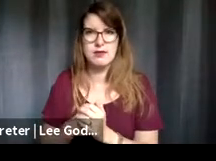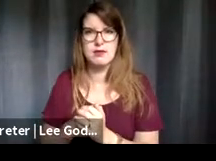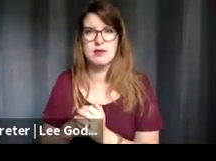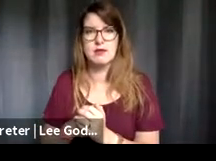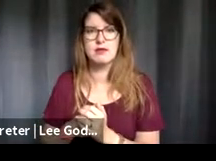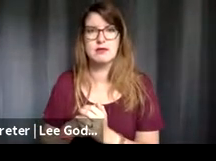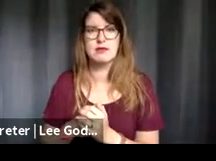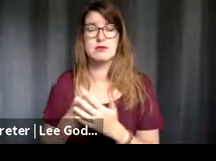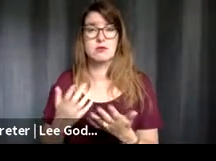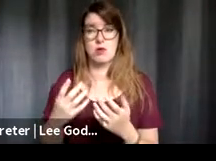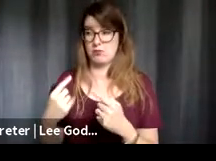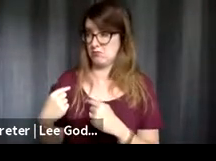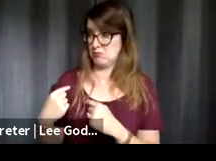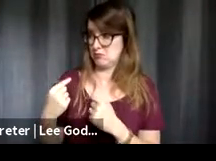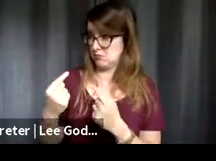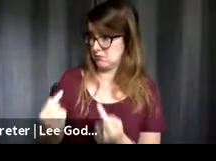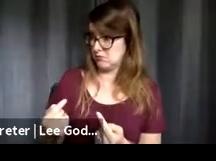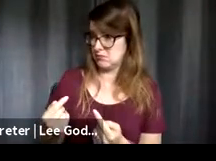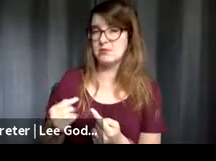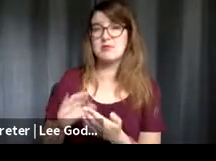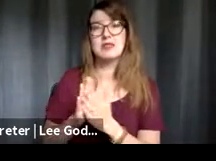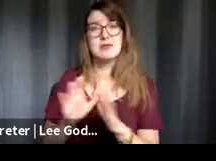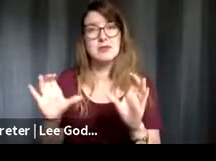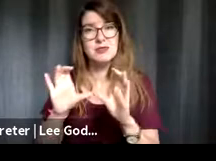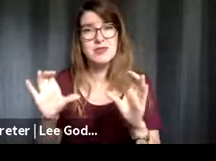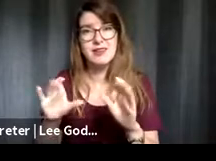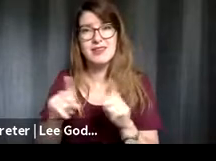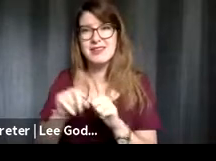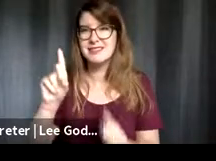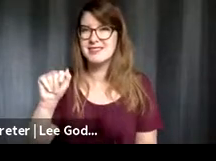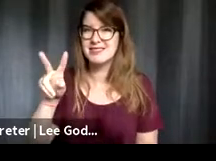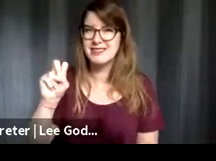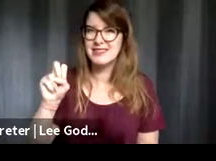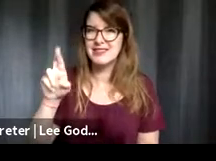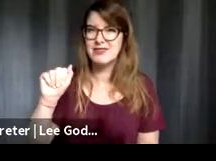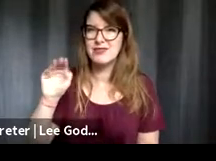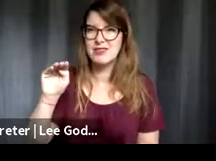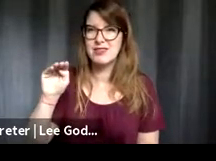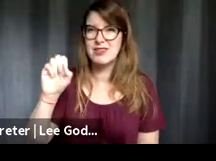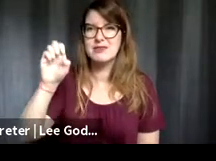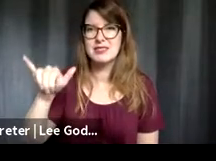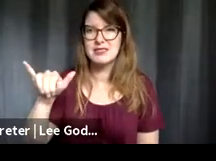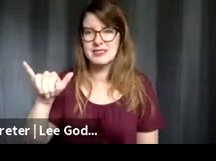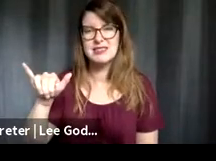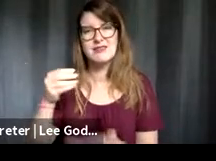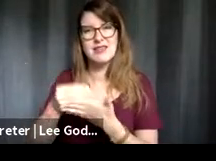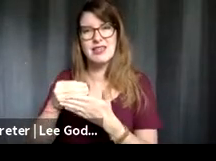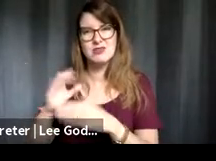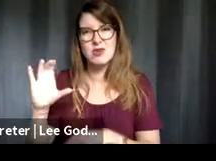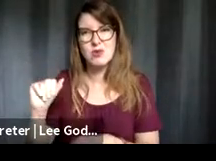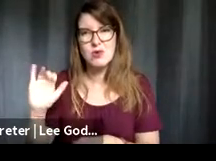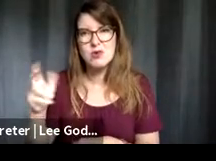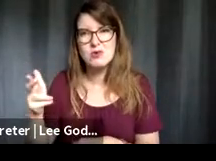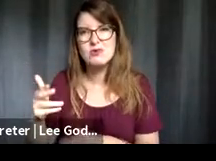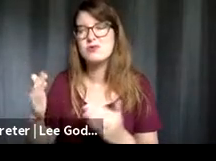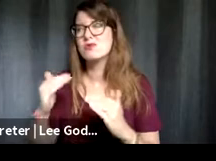And so throughout this time, I got certified as a Dave Ramsey financial coach. Also got certified as a creative